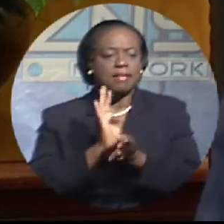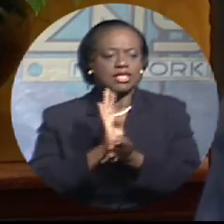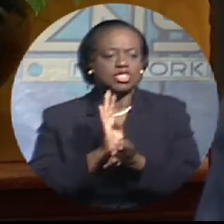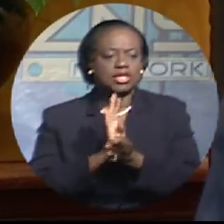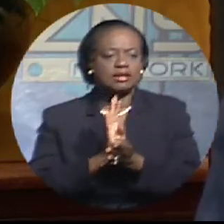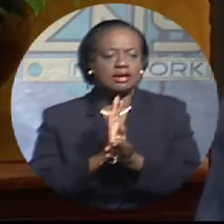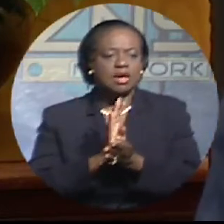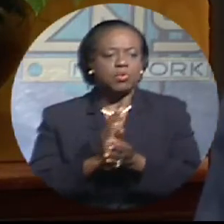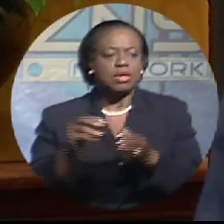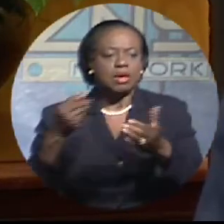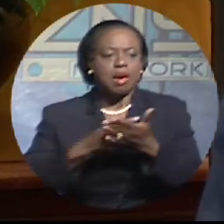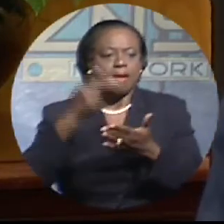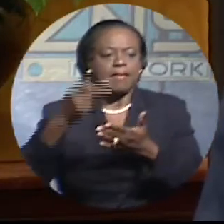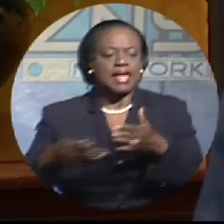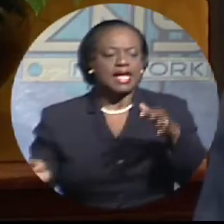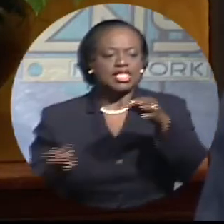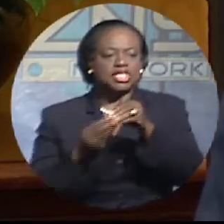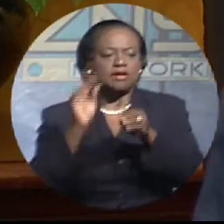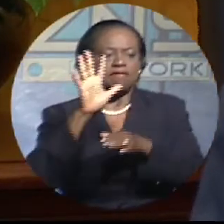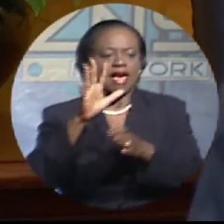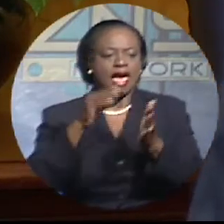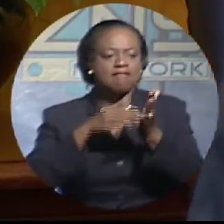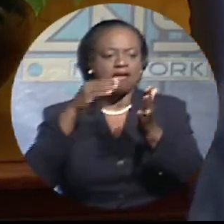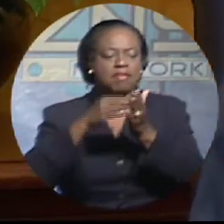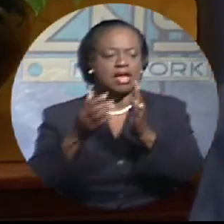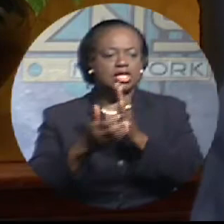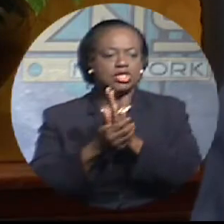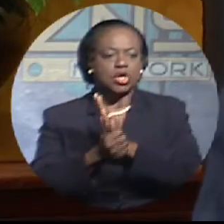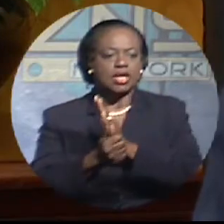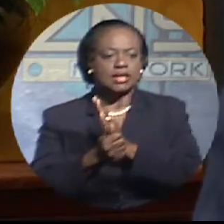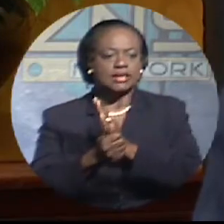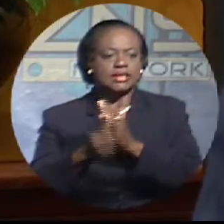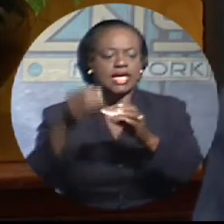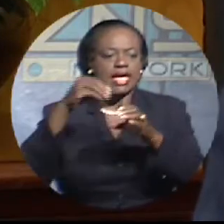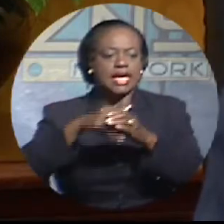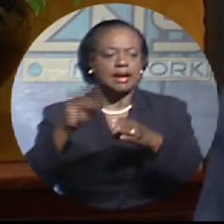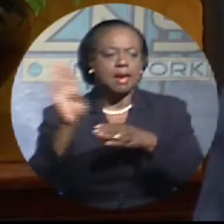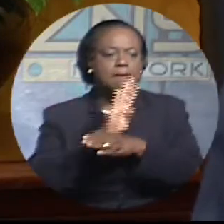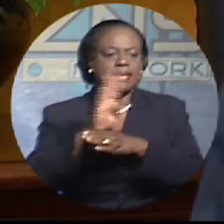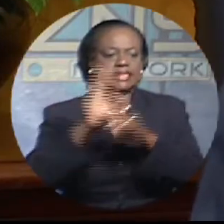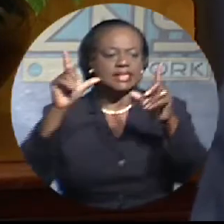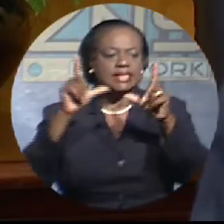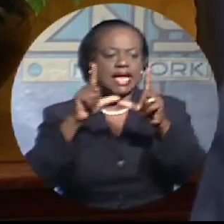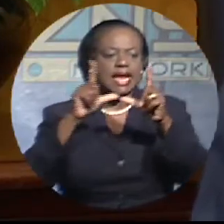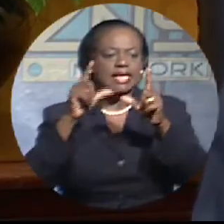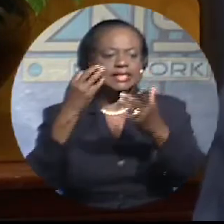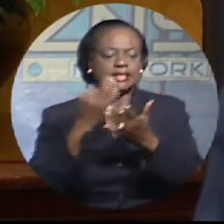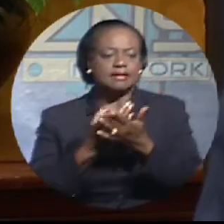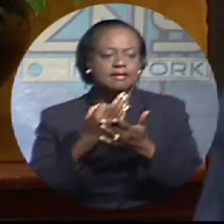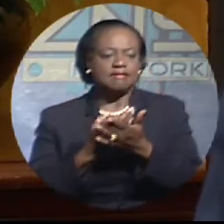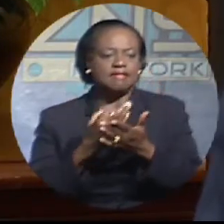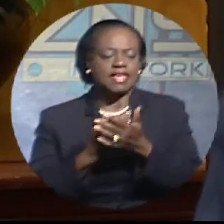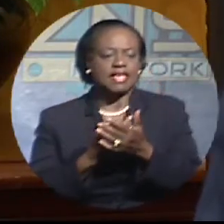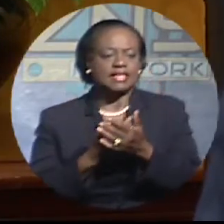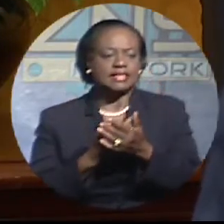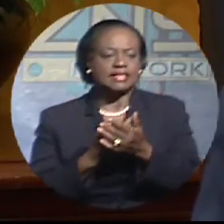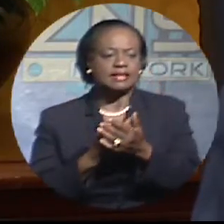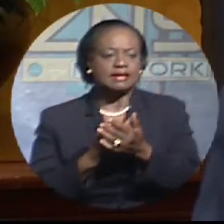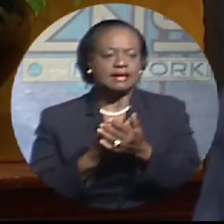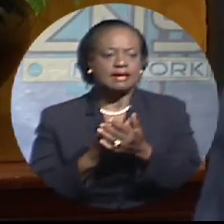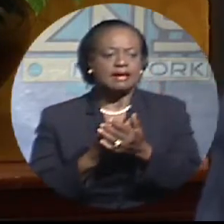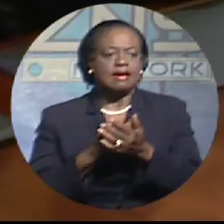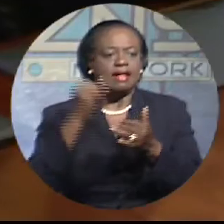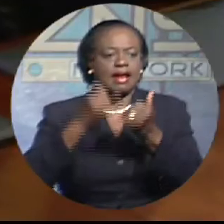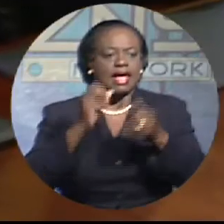$5 million in business license fees that we didn't have to pay last year. So in a full year, we're talking almost $10 million in